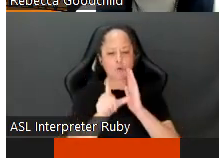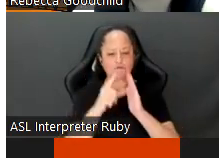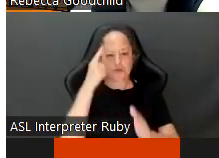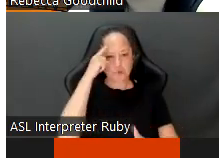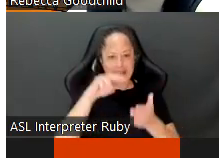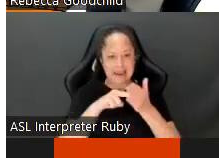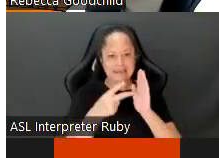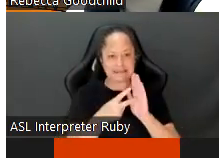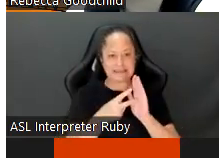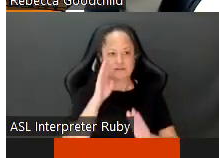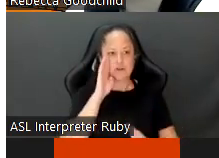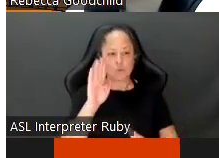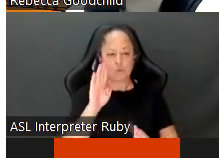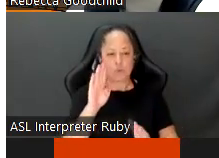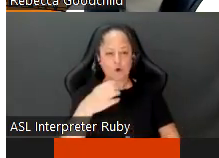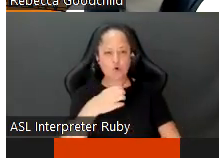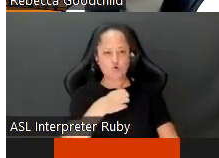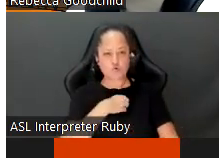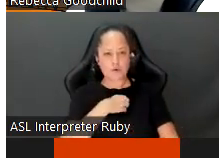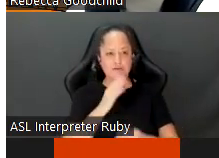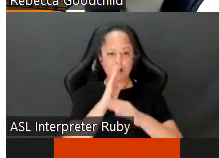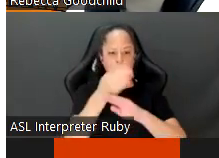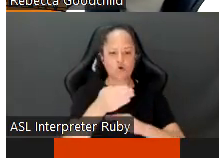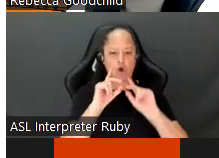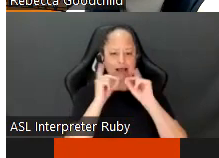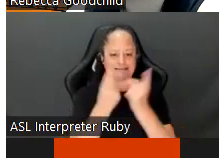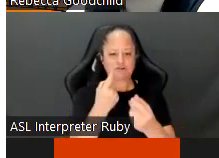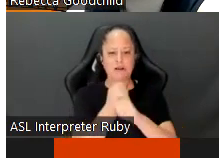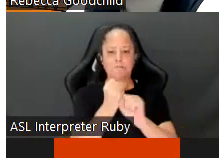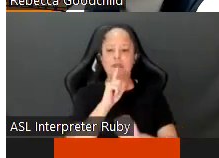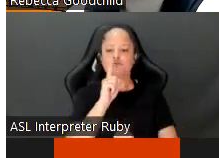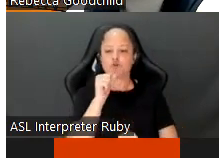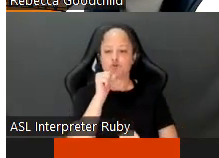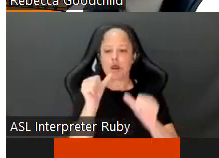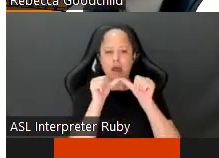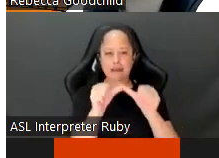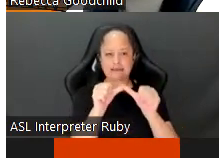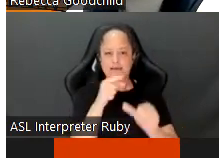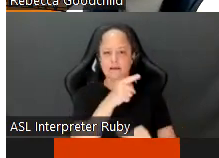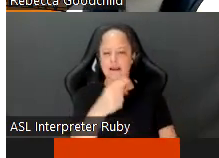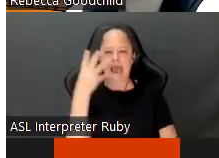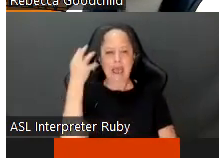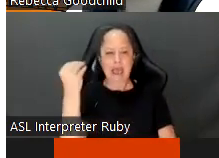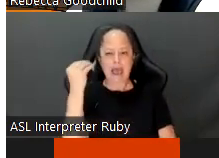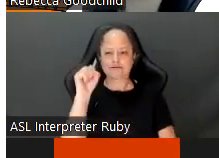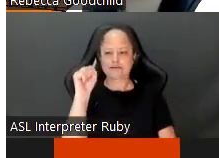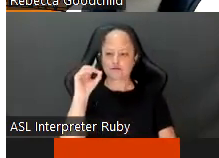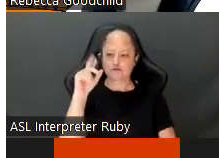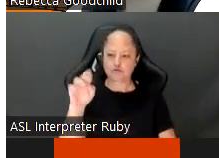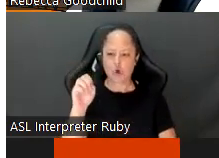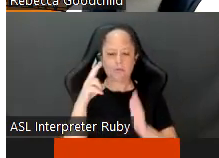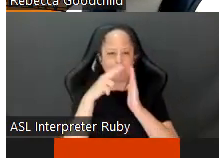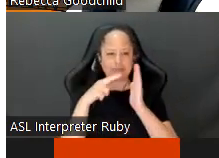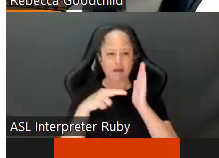that we will be grieving it across the district to make sure that this doesn't continue, because it is outside the scope of the contract.